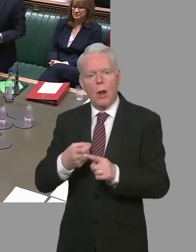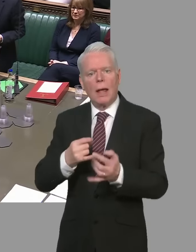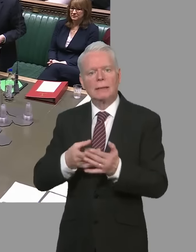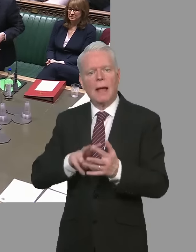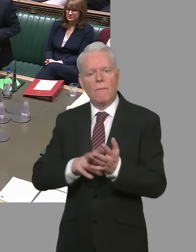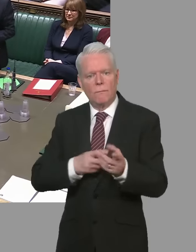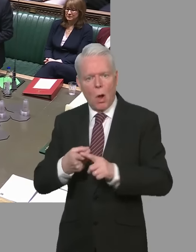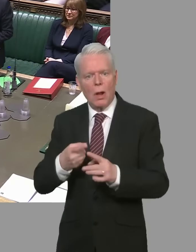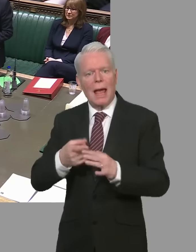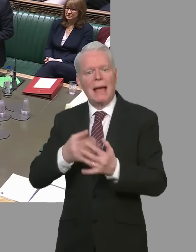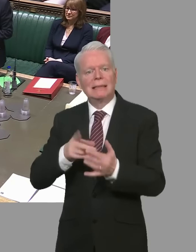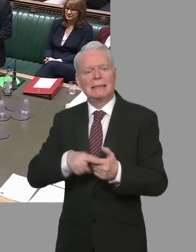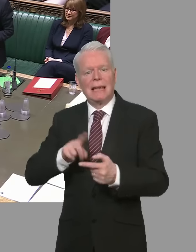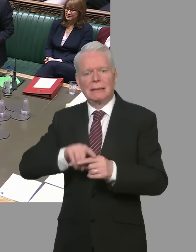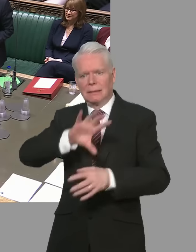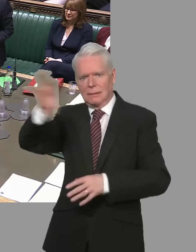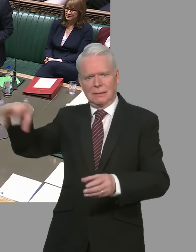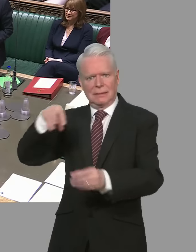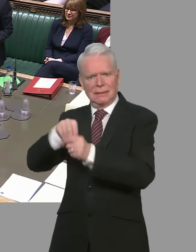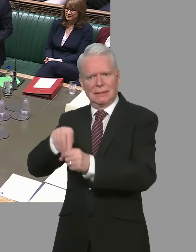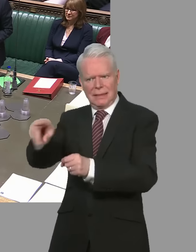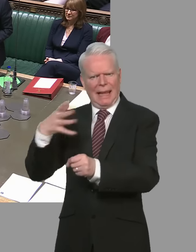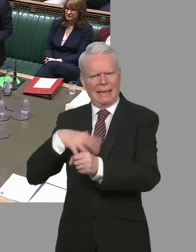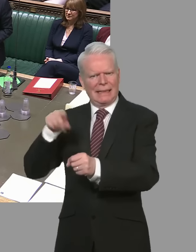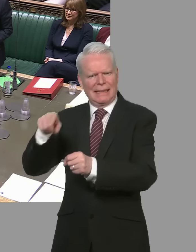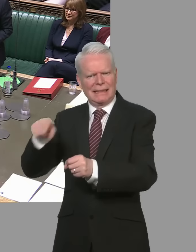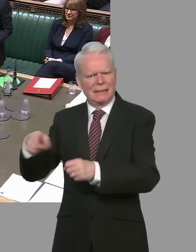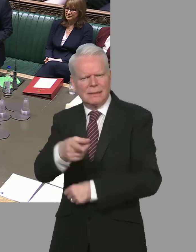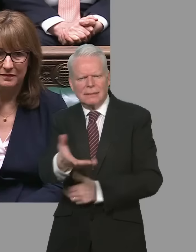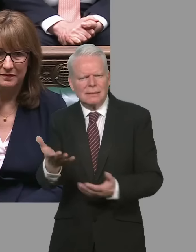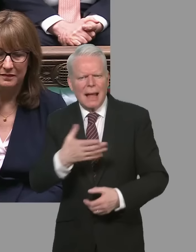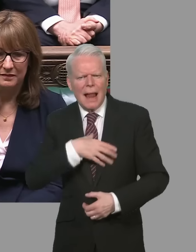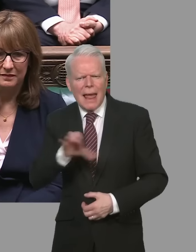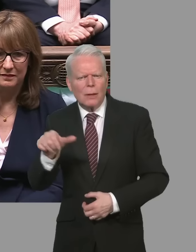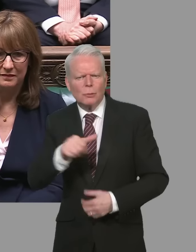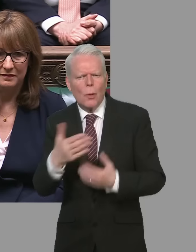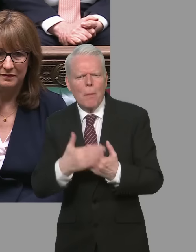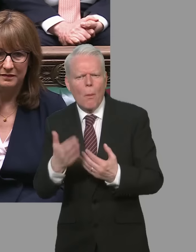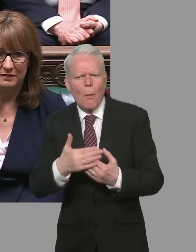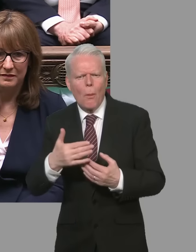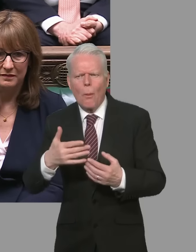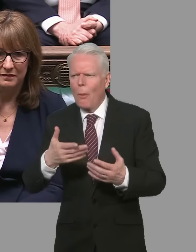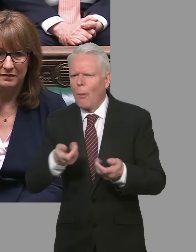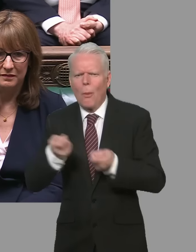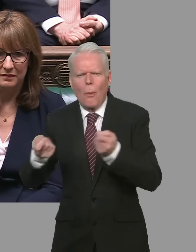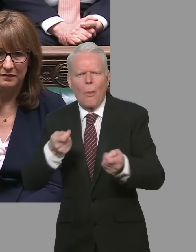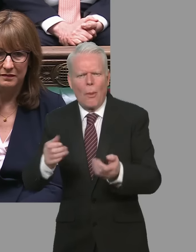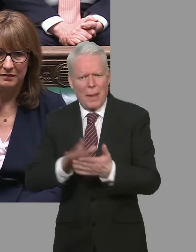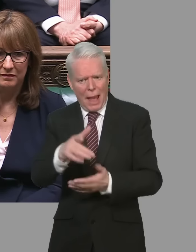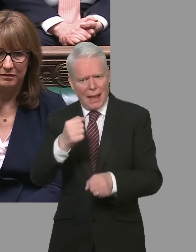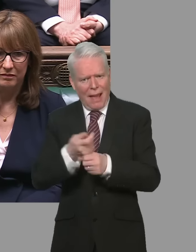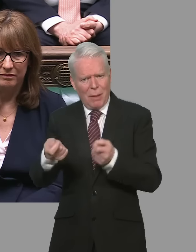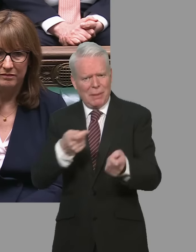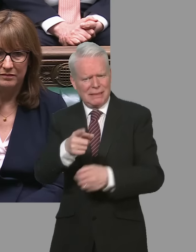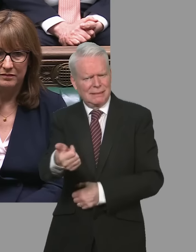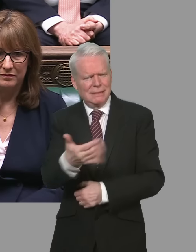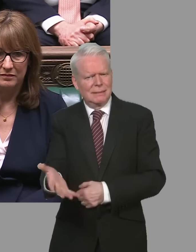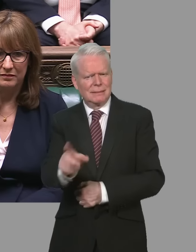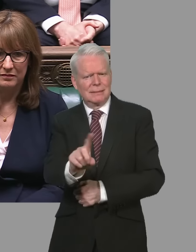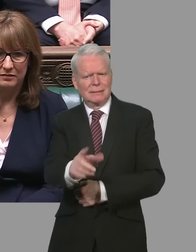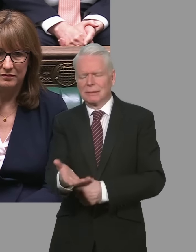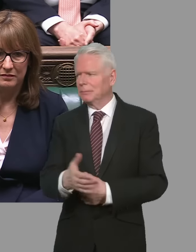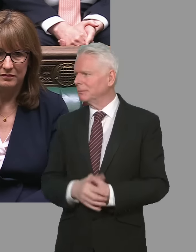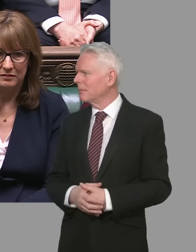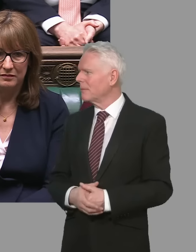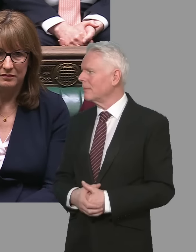Minister. Mr. Speaker, legislation has been passed. It's absolutely clear that the